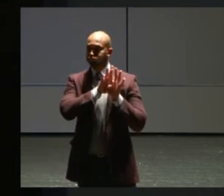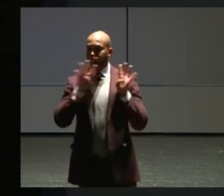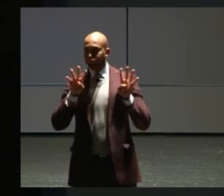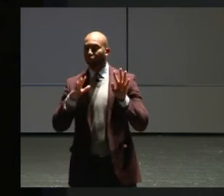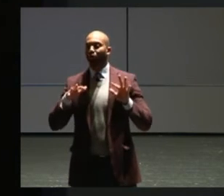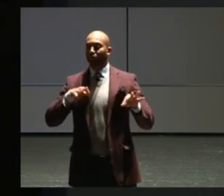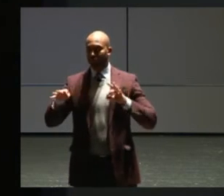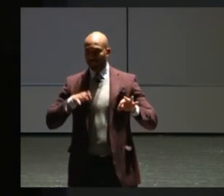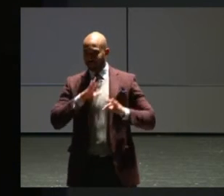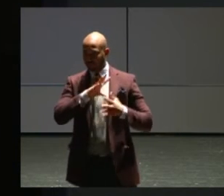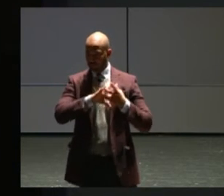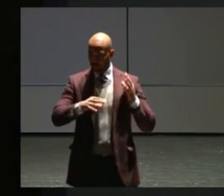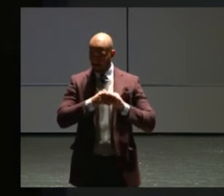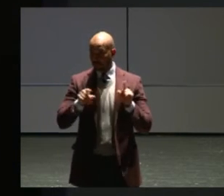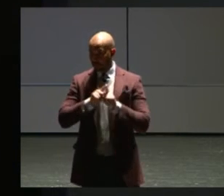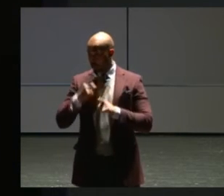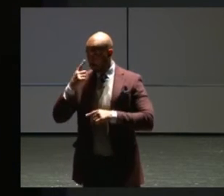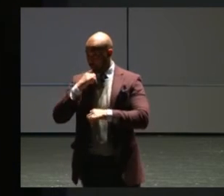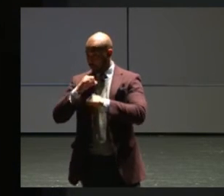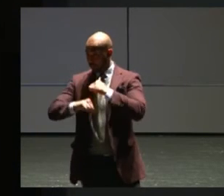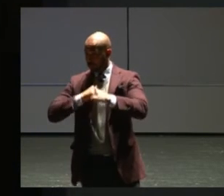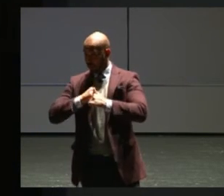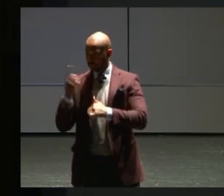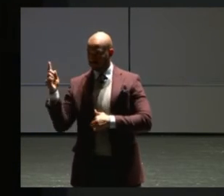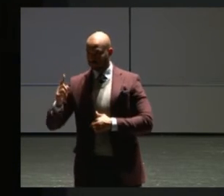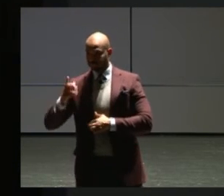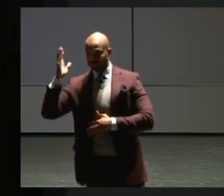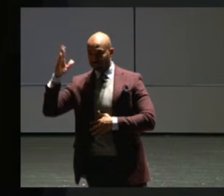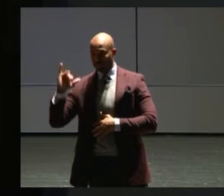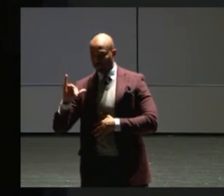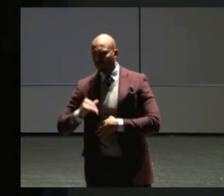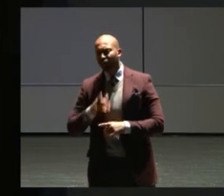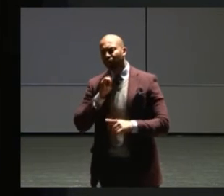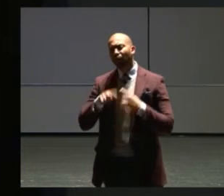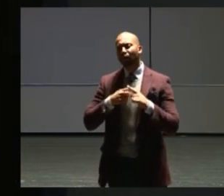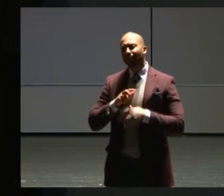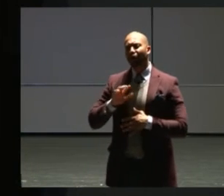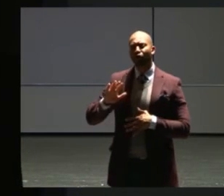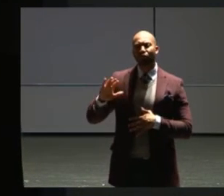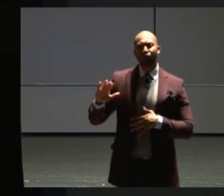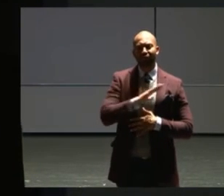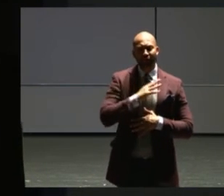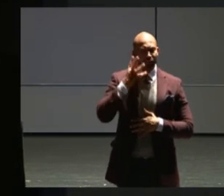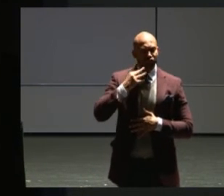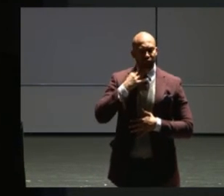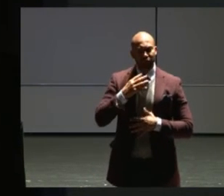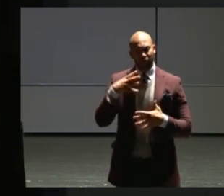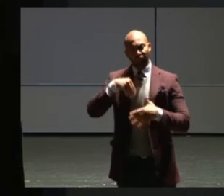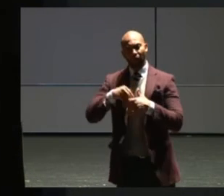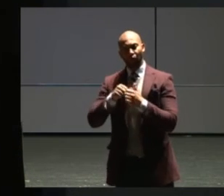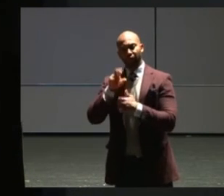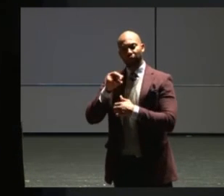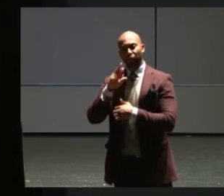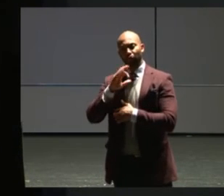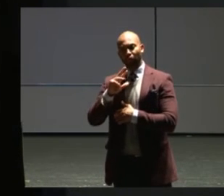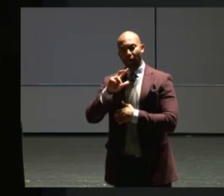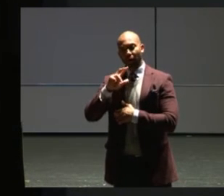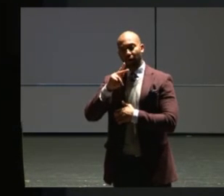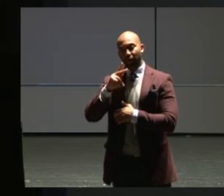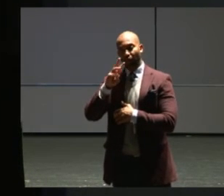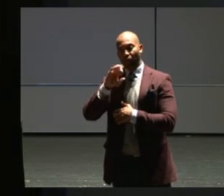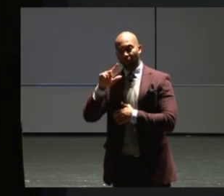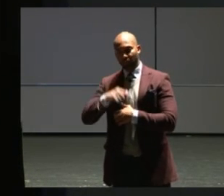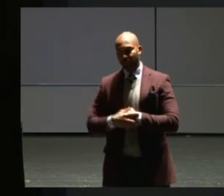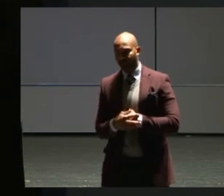alumna. And they went on to talk about all the different things that these students have done, but they began with a story of